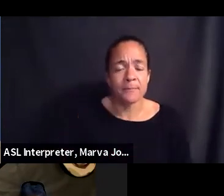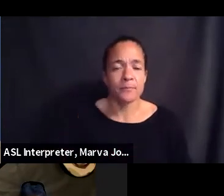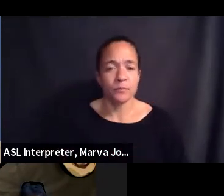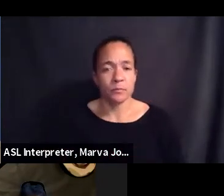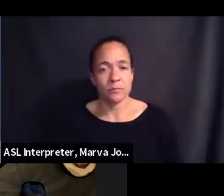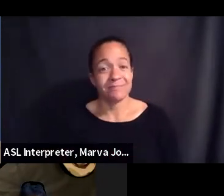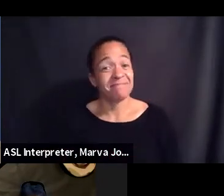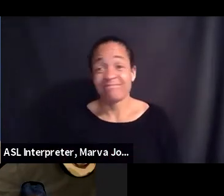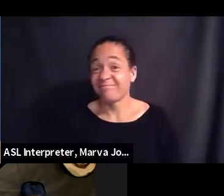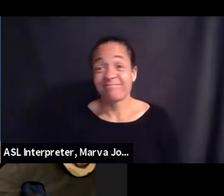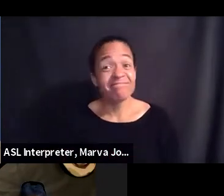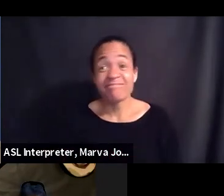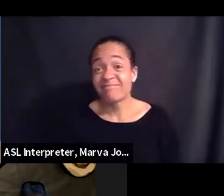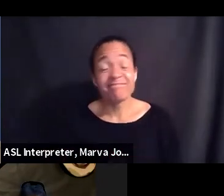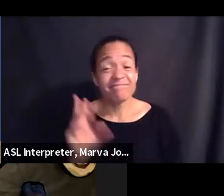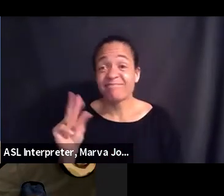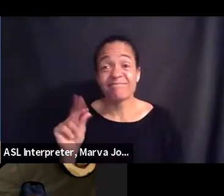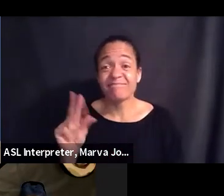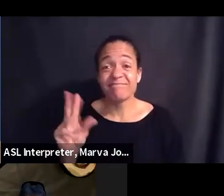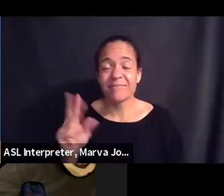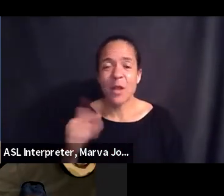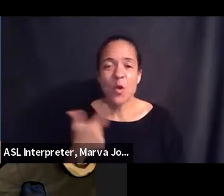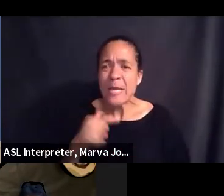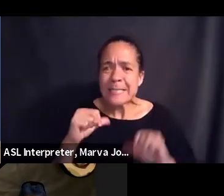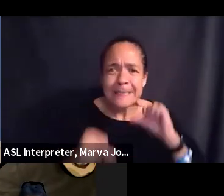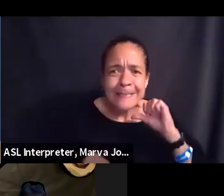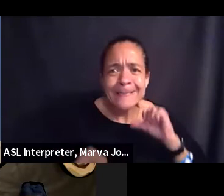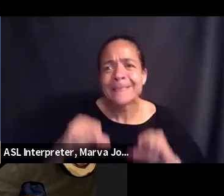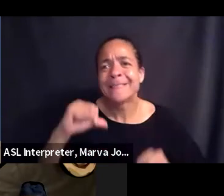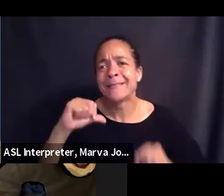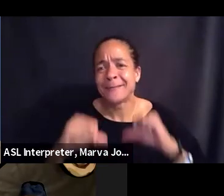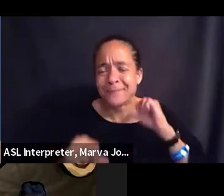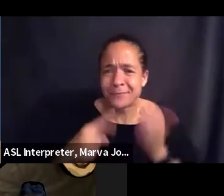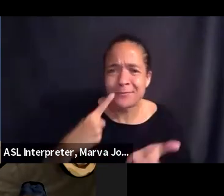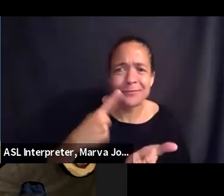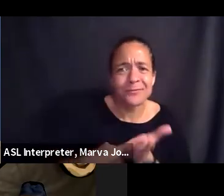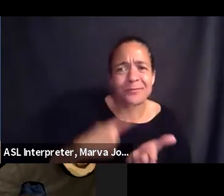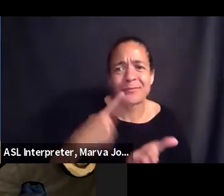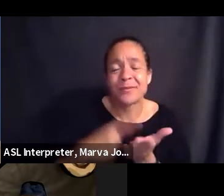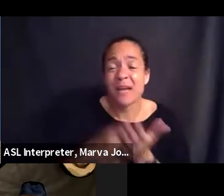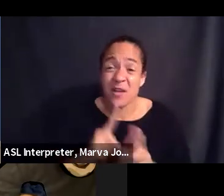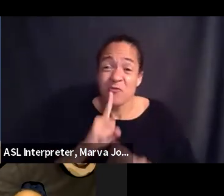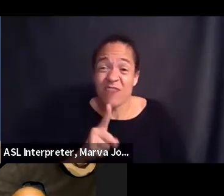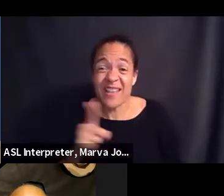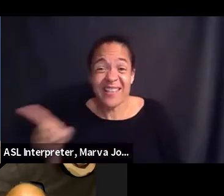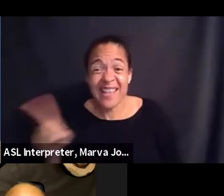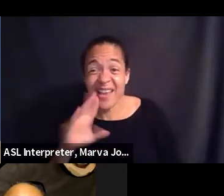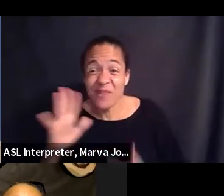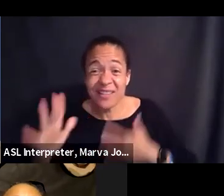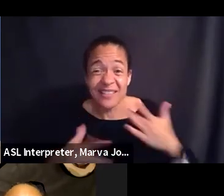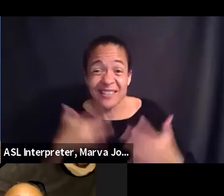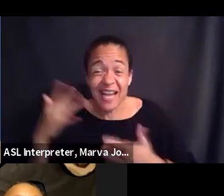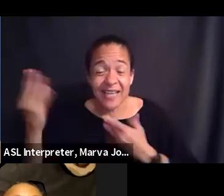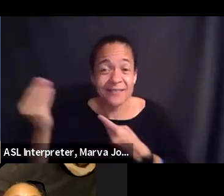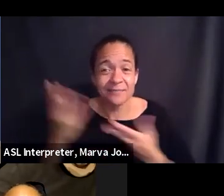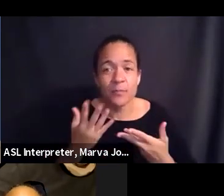They weren't. You know, we went back and forth, and it was just, they were excited to talk to us more than we thought, to be honest. We did make